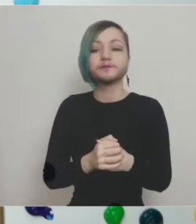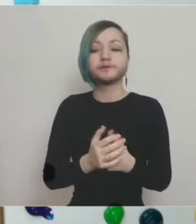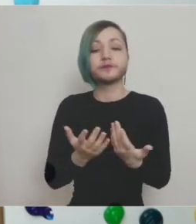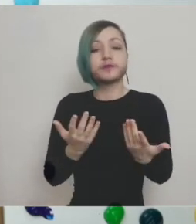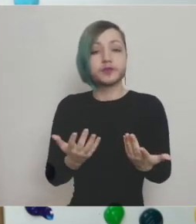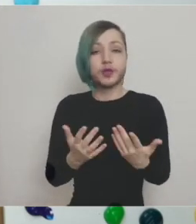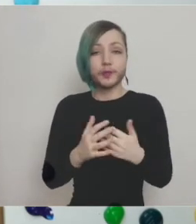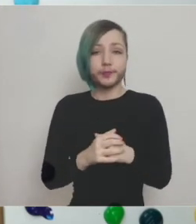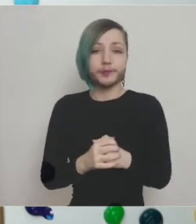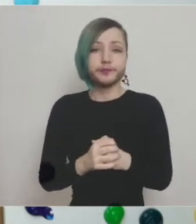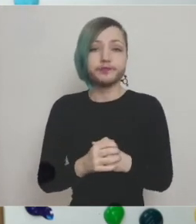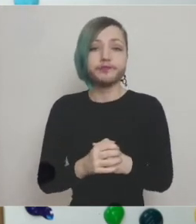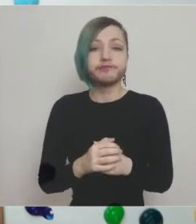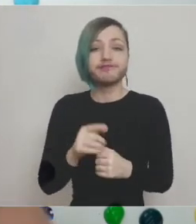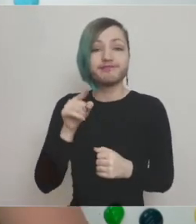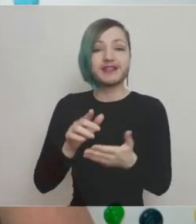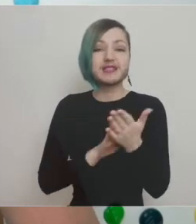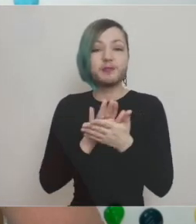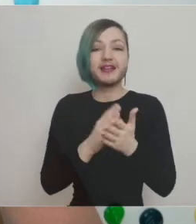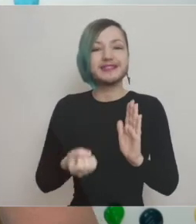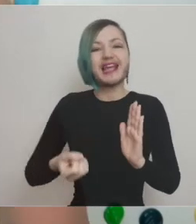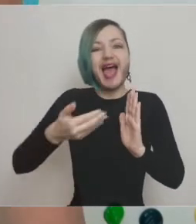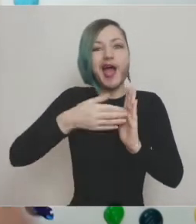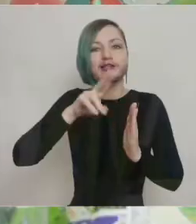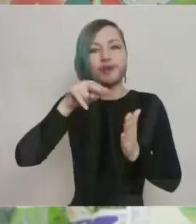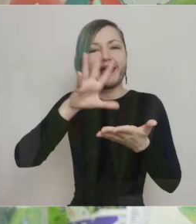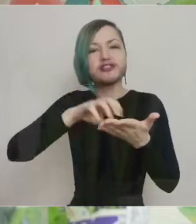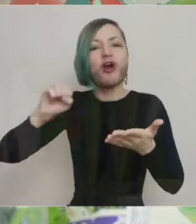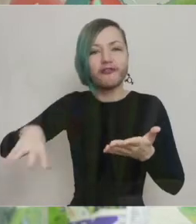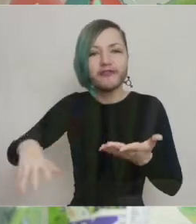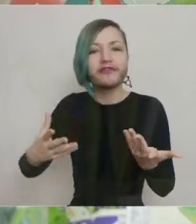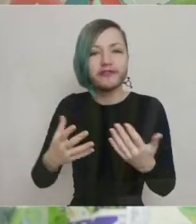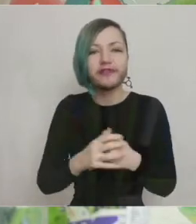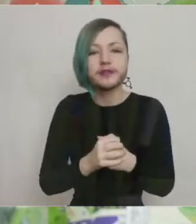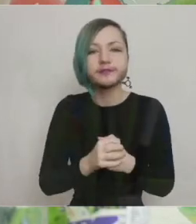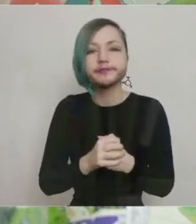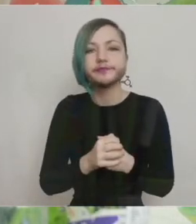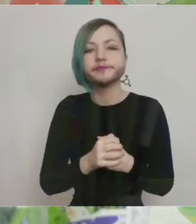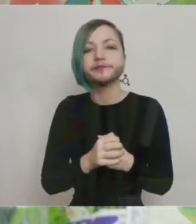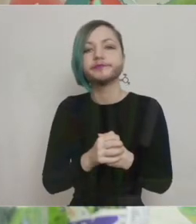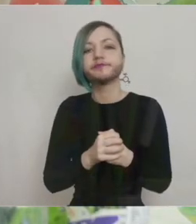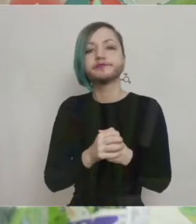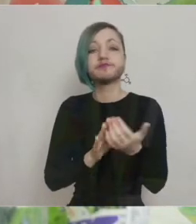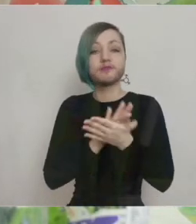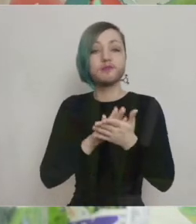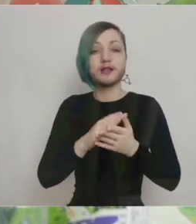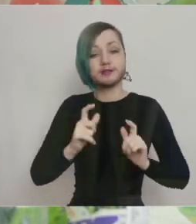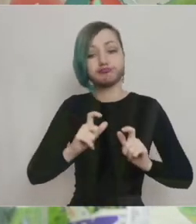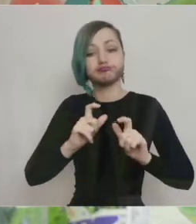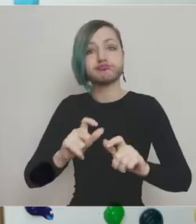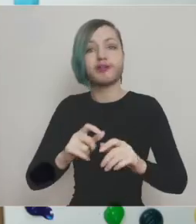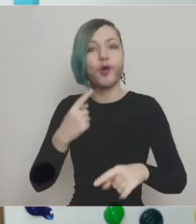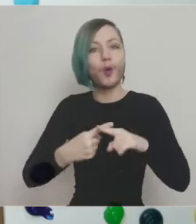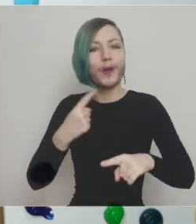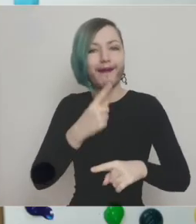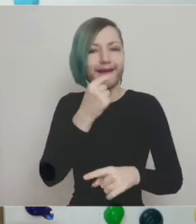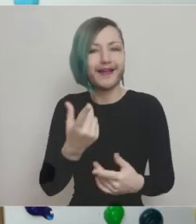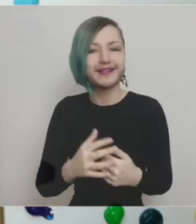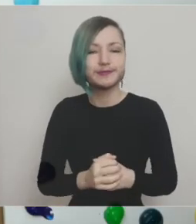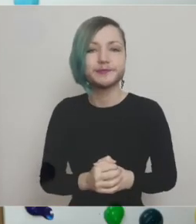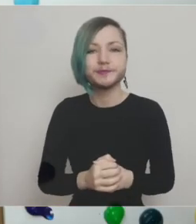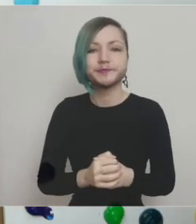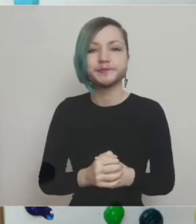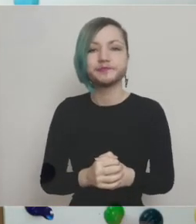this kind of removes the excess of whatever your base colors are, so you can move on to the next colors quickly. And